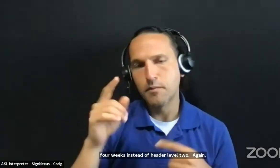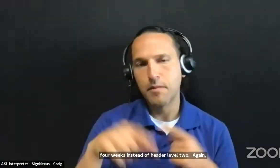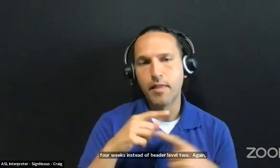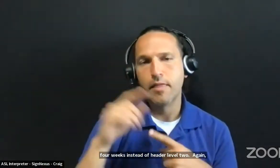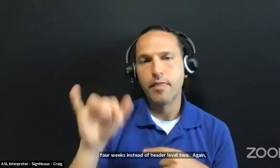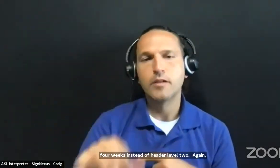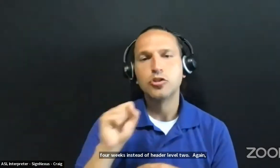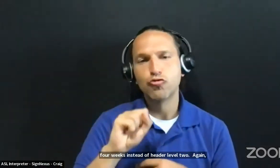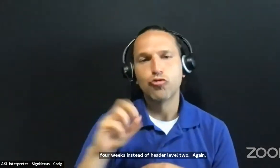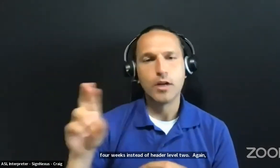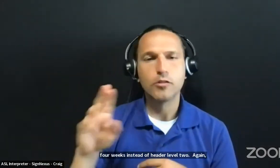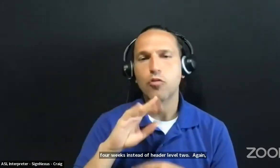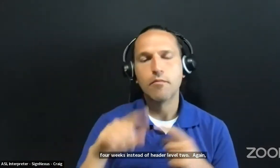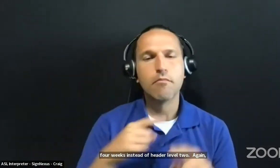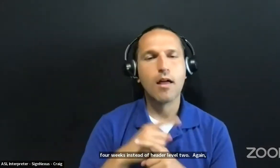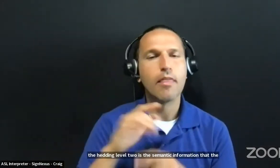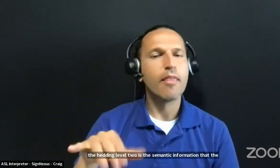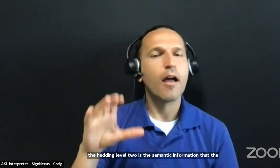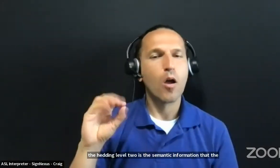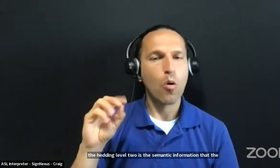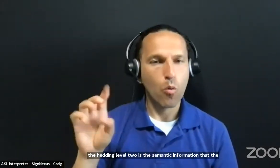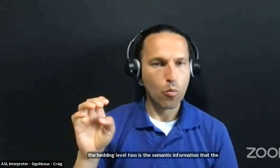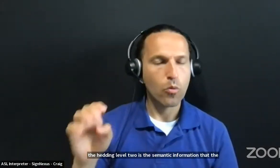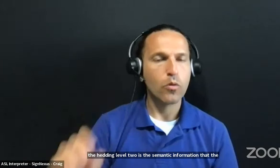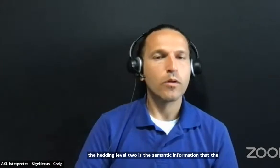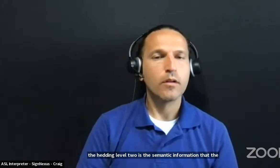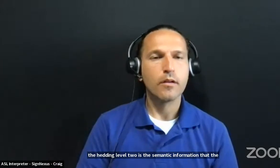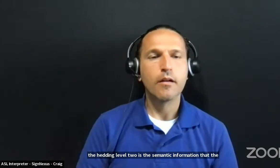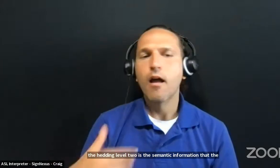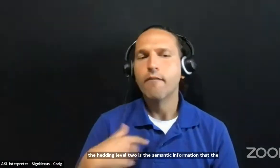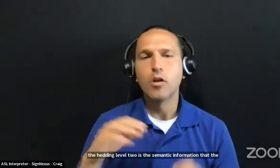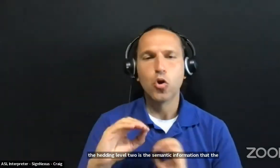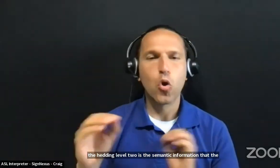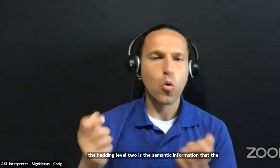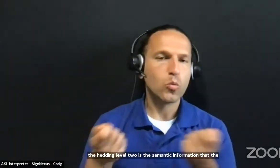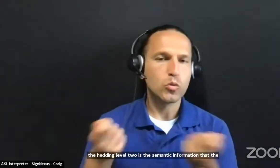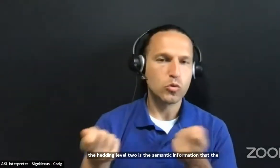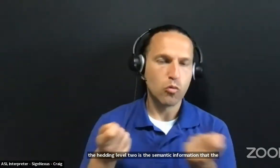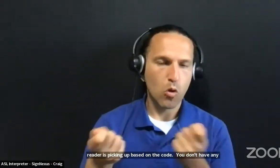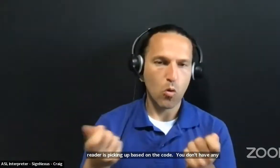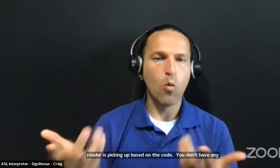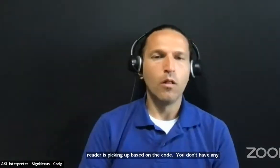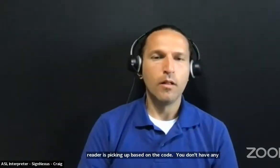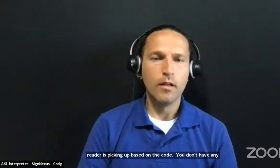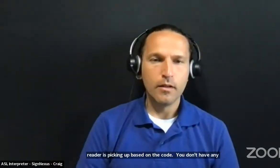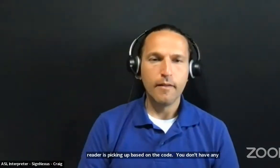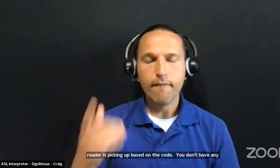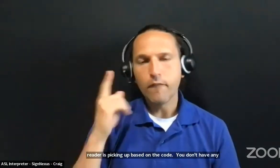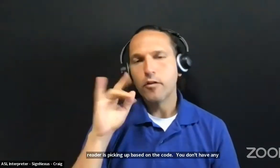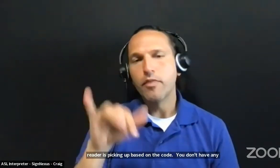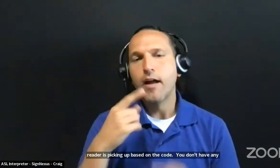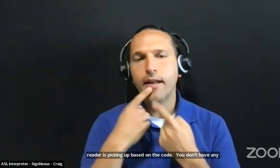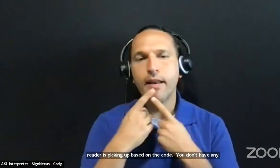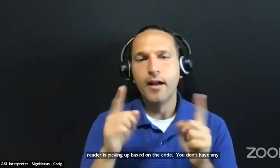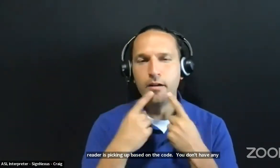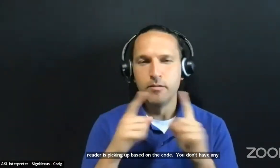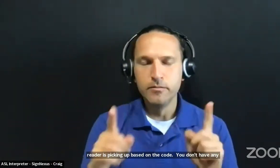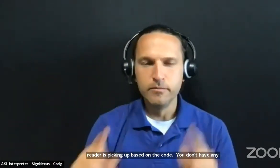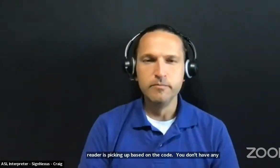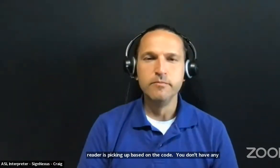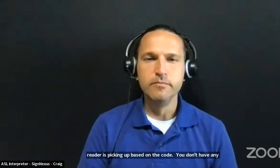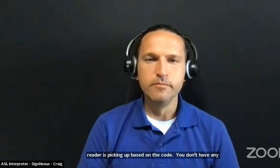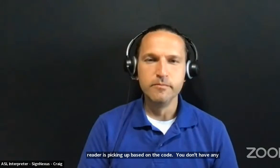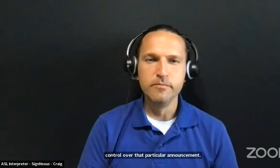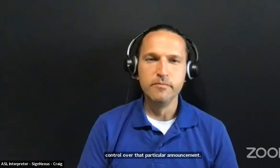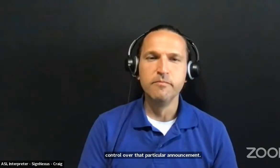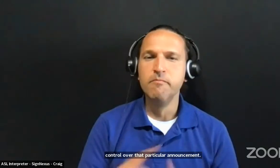reader is picking up based on the code. So you don't have any control over that particular announcement. But